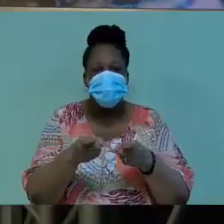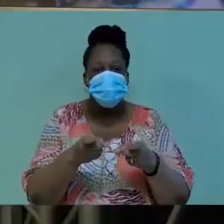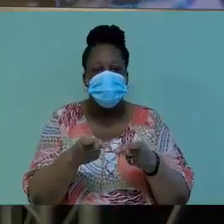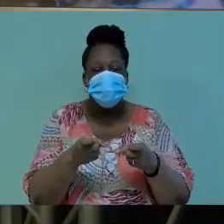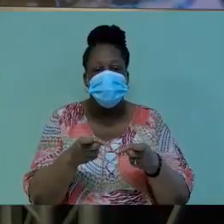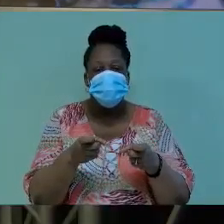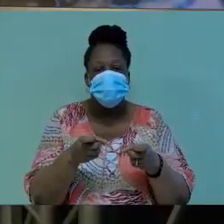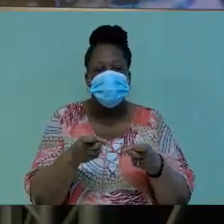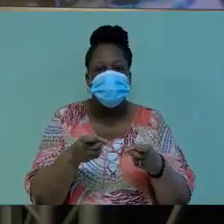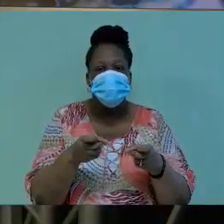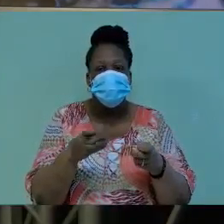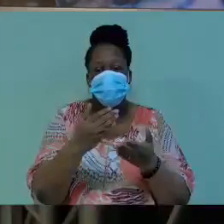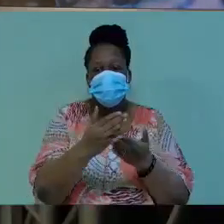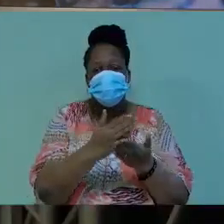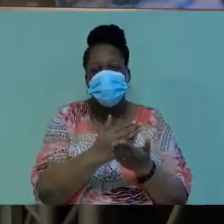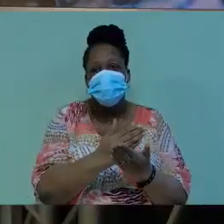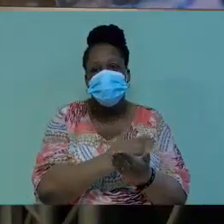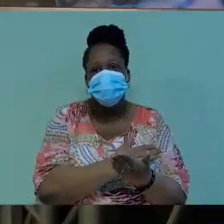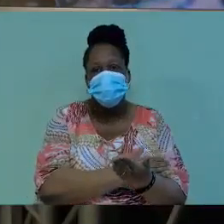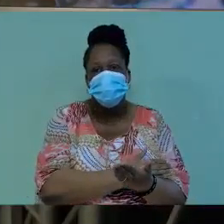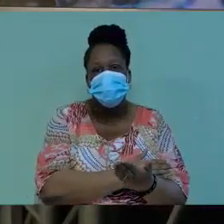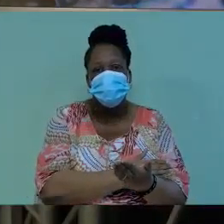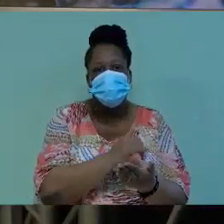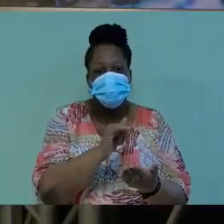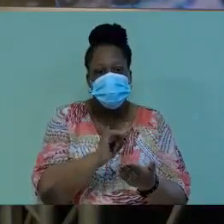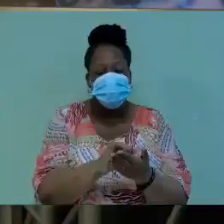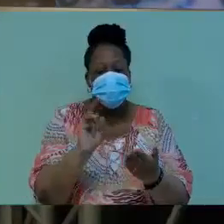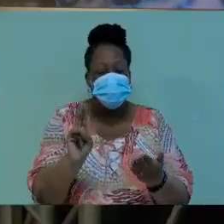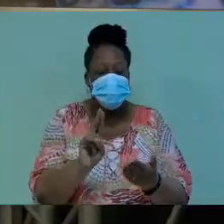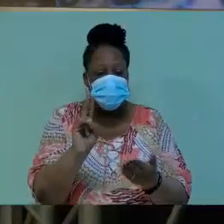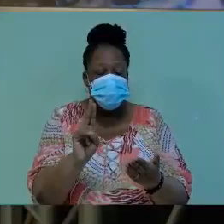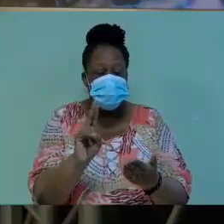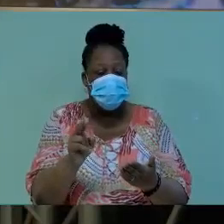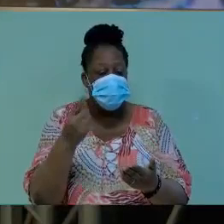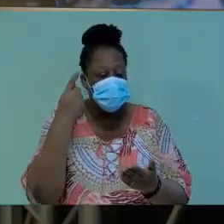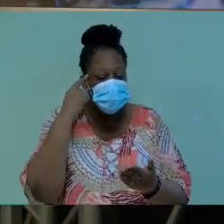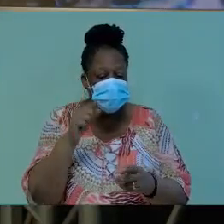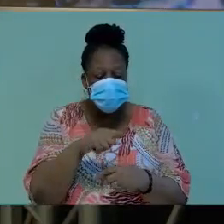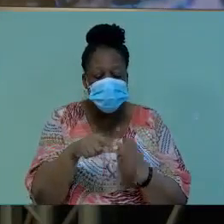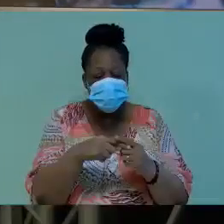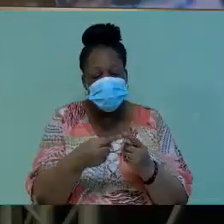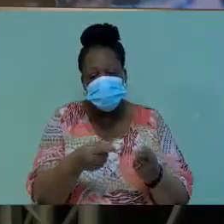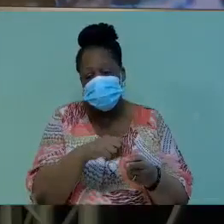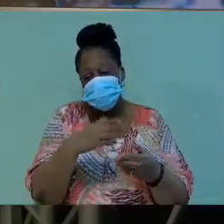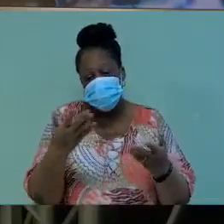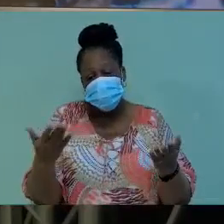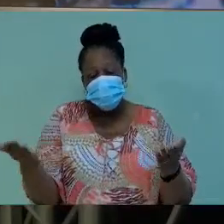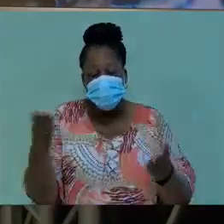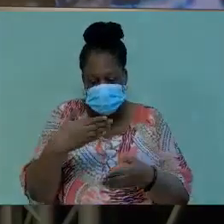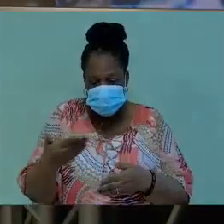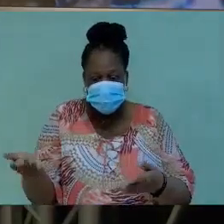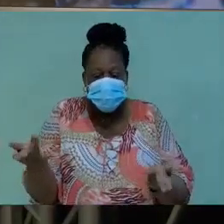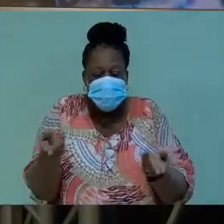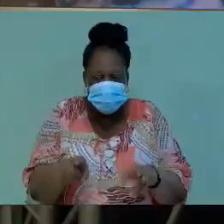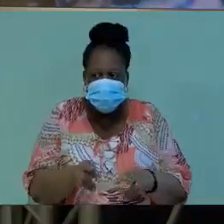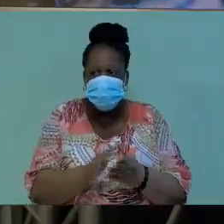continuity plan. This plan is updated annually. The plan was